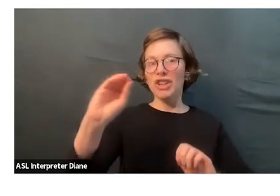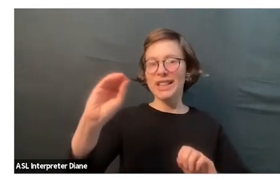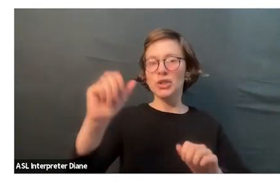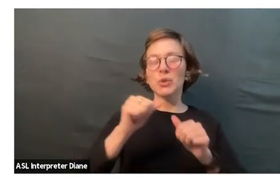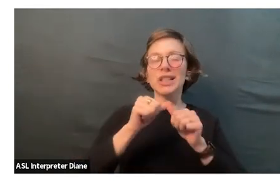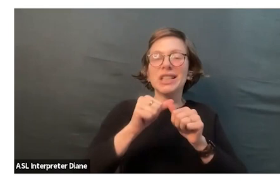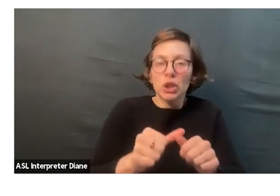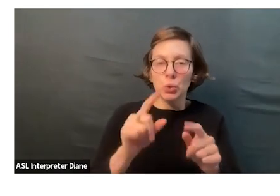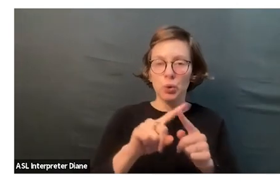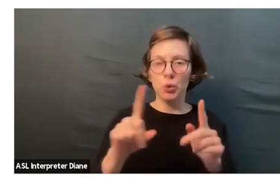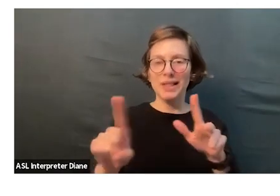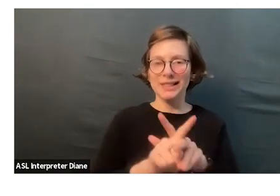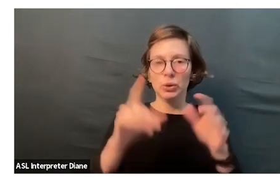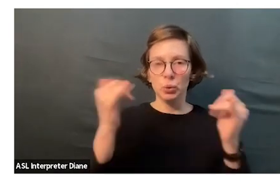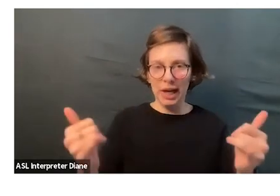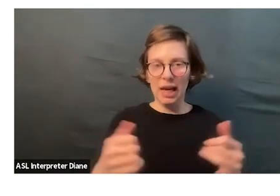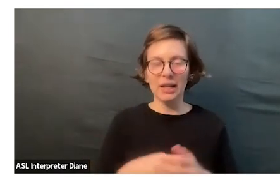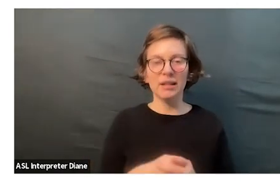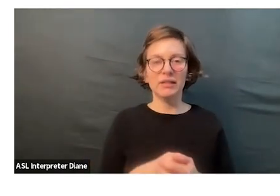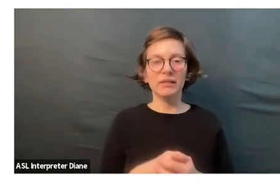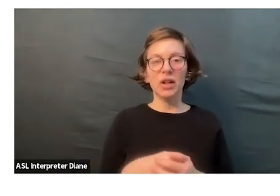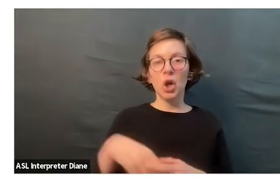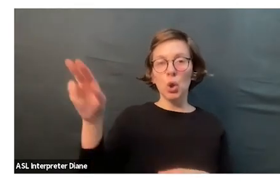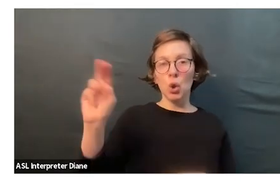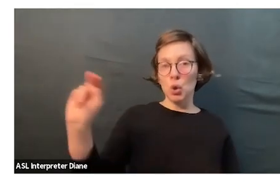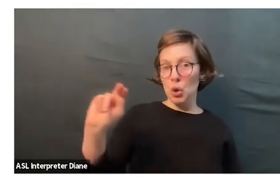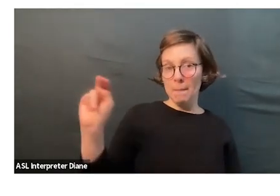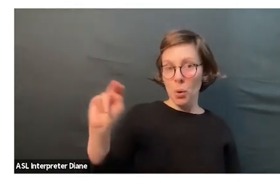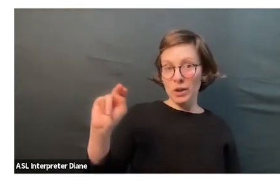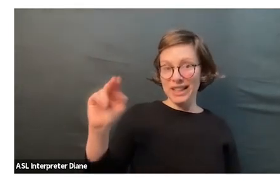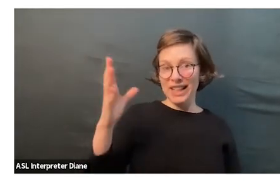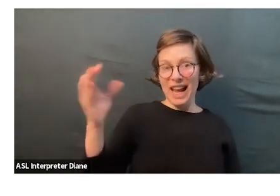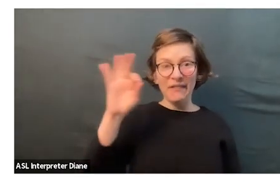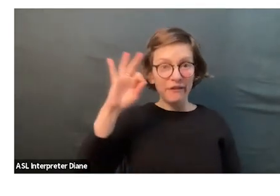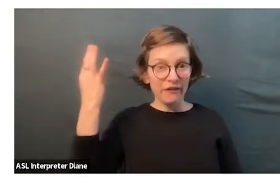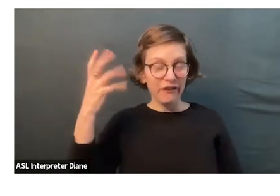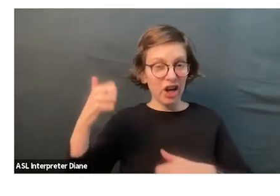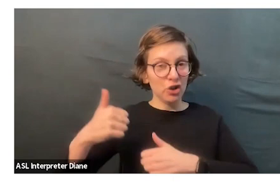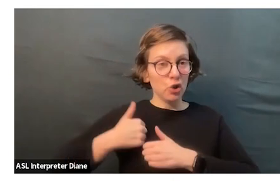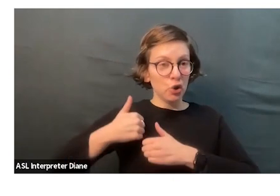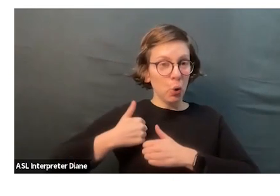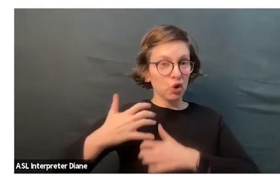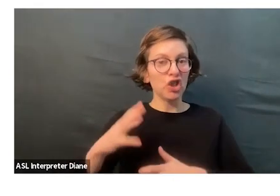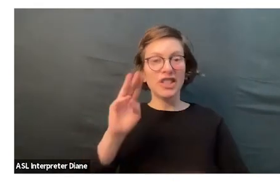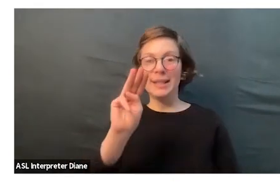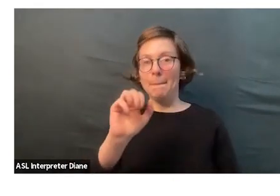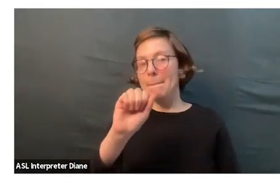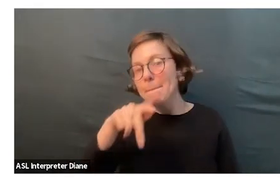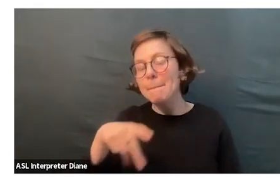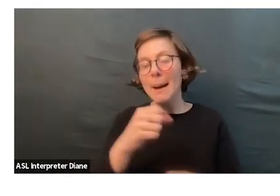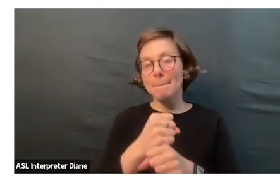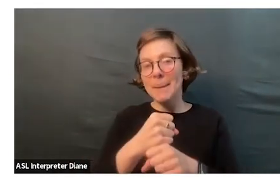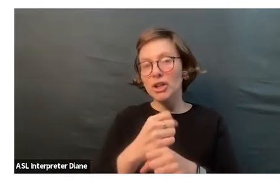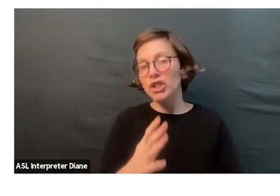1798 with the intention of knowing the land, every inch of Egyptian soil. And one of the main things, there are two main things to keep in